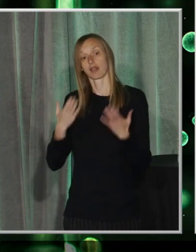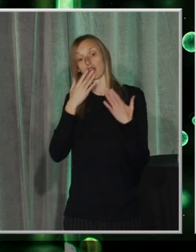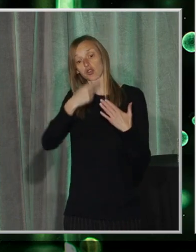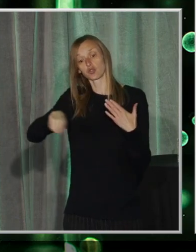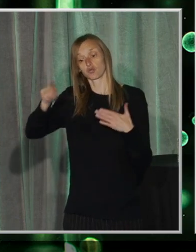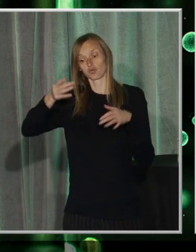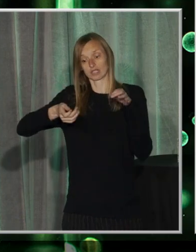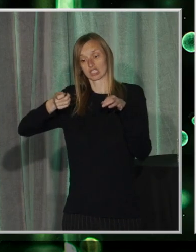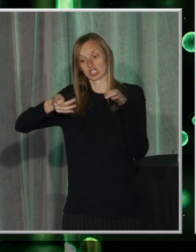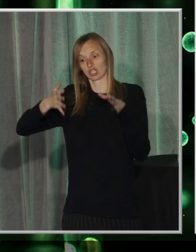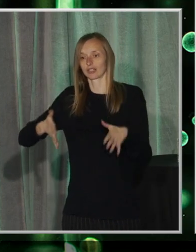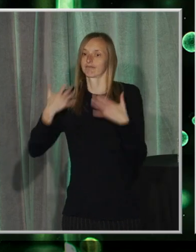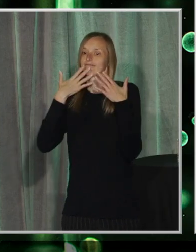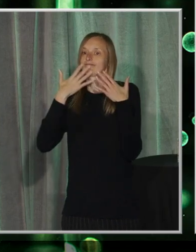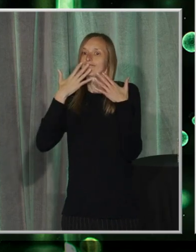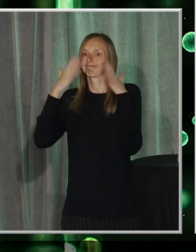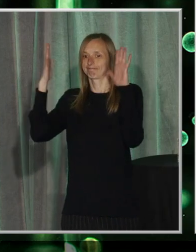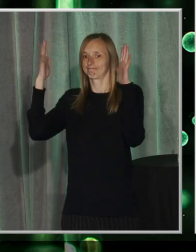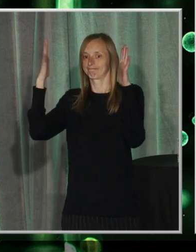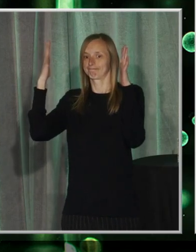judges.